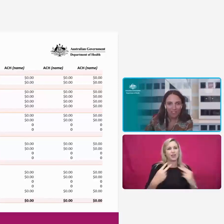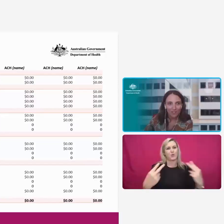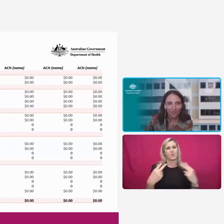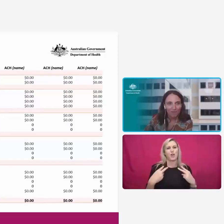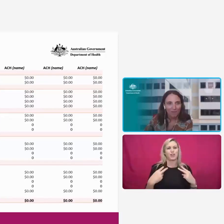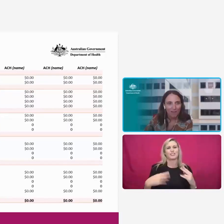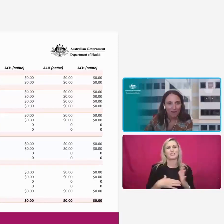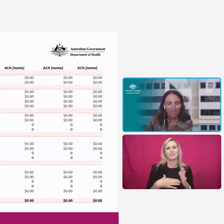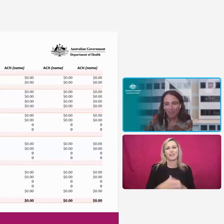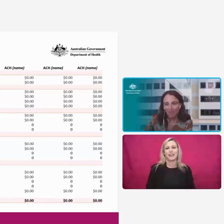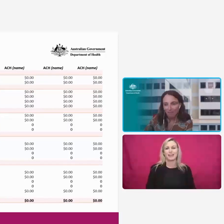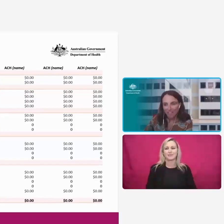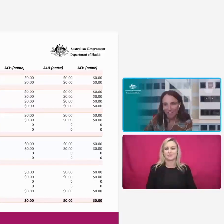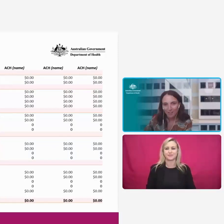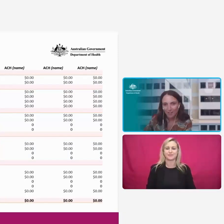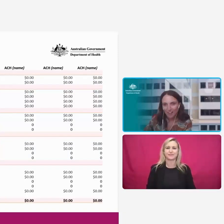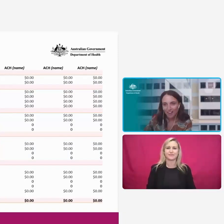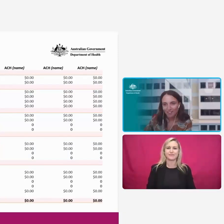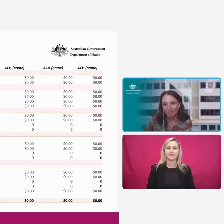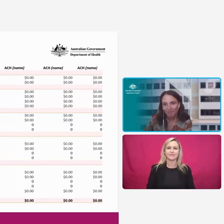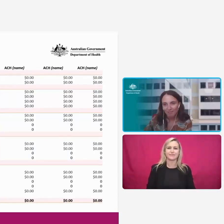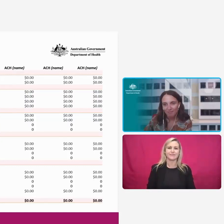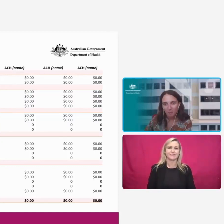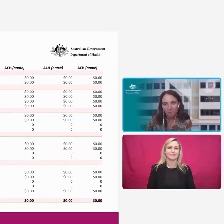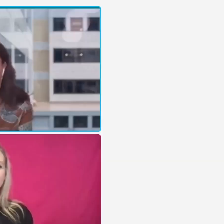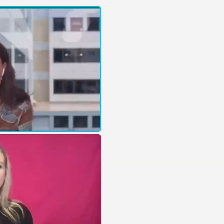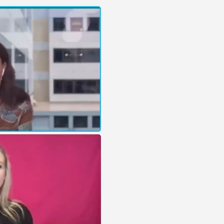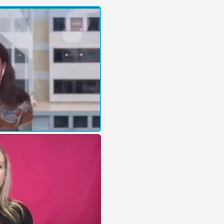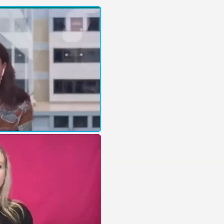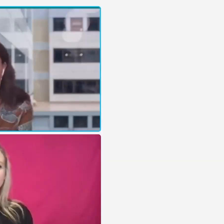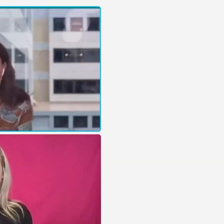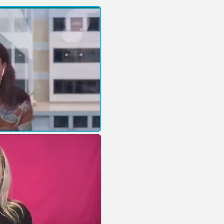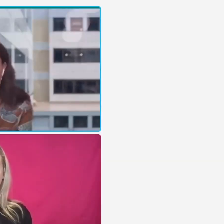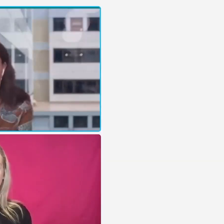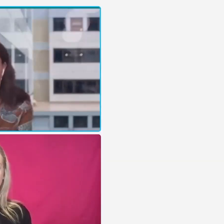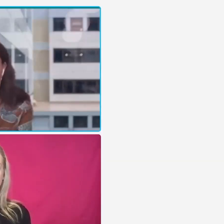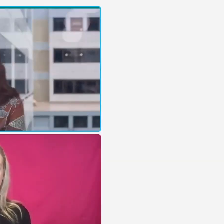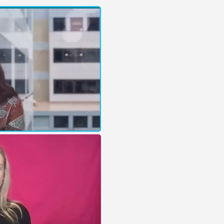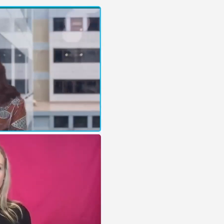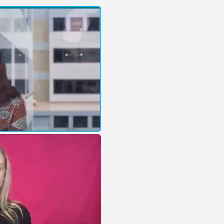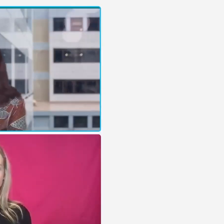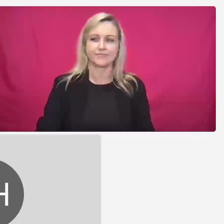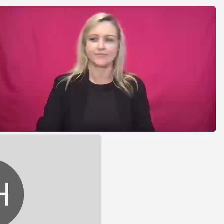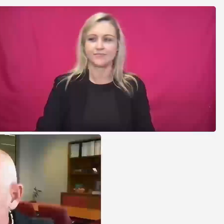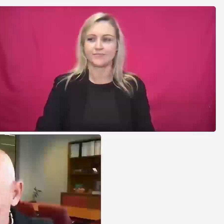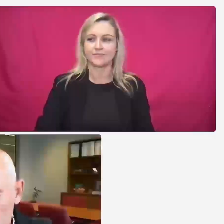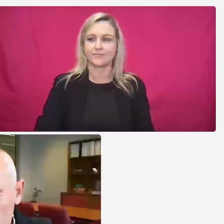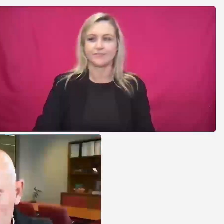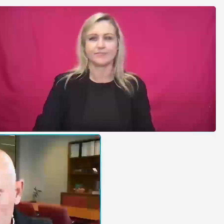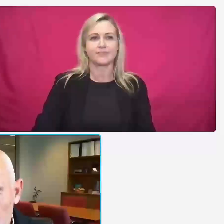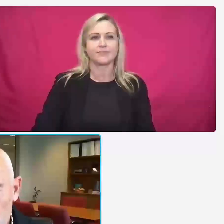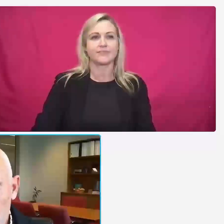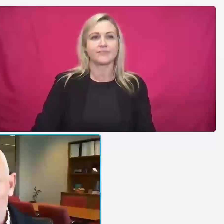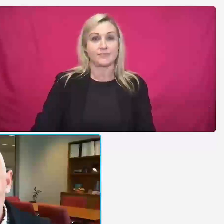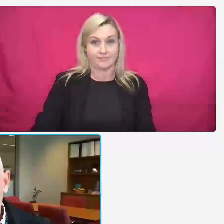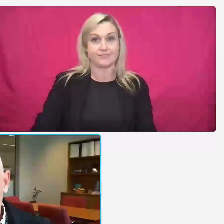to listen to the information that we're taking you through today. So thanks very much, Jess. Yes, there